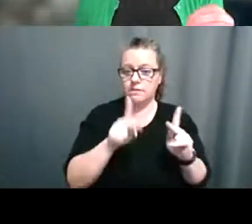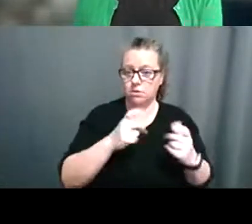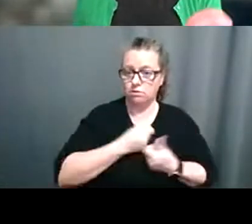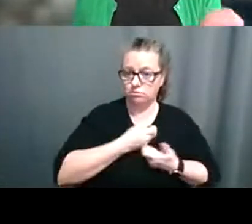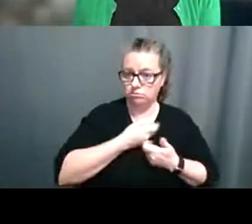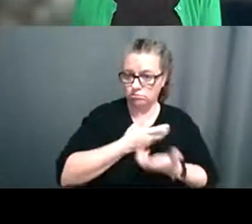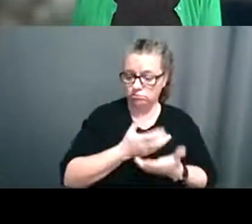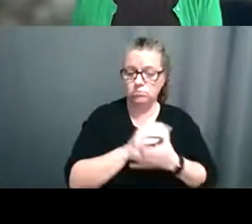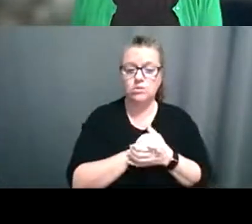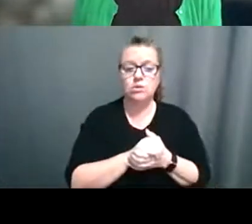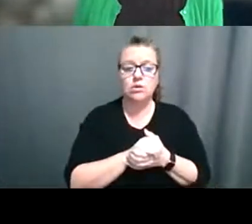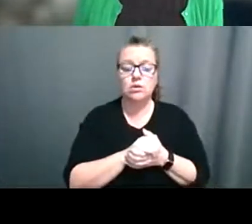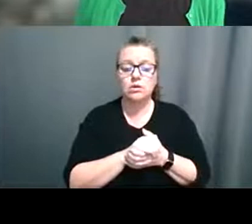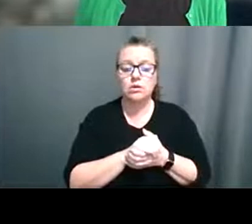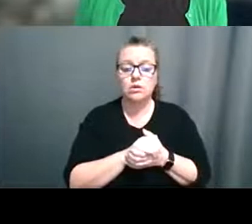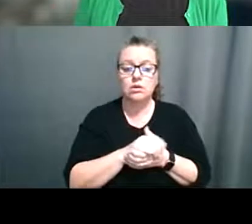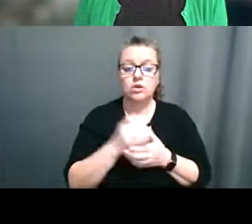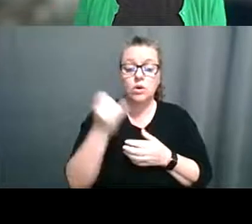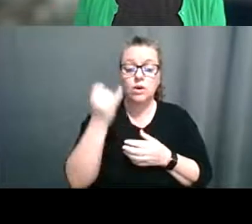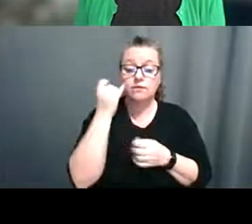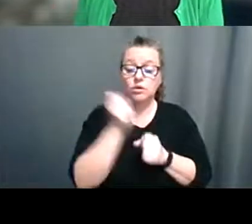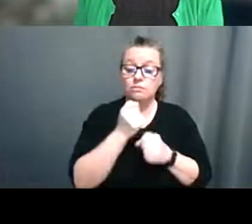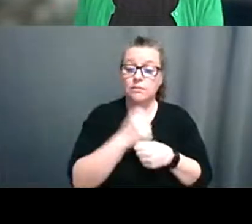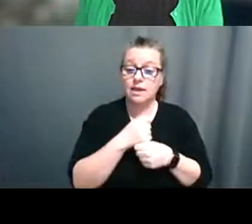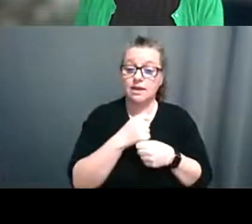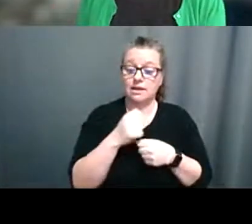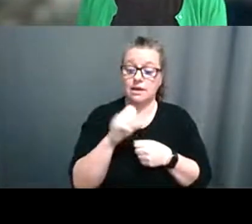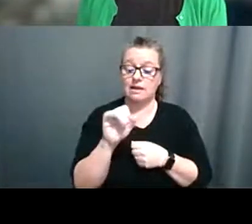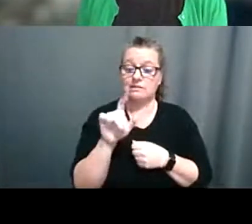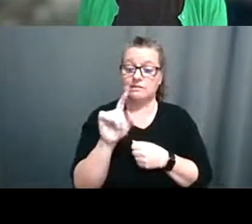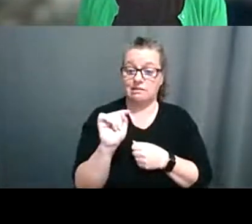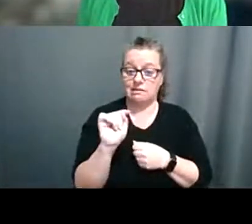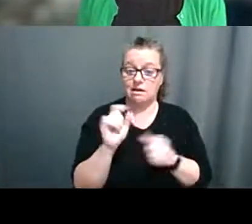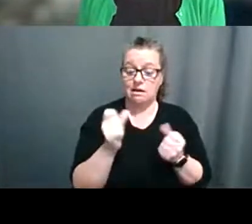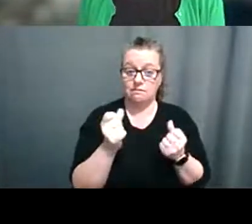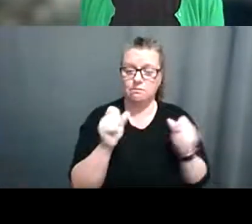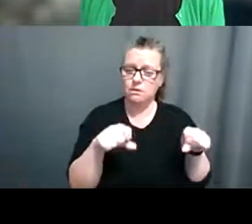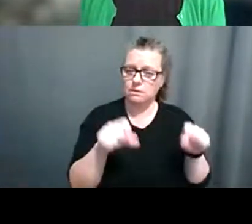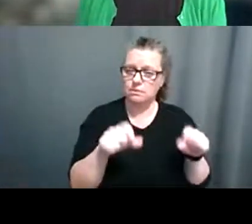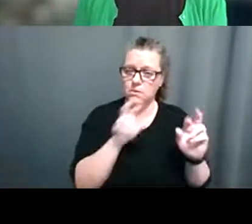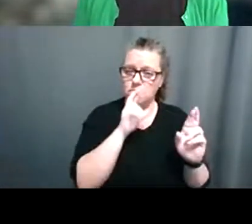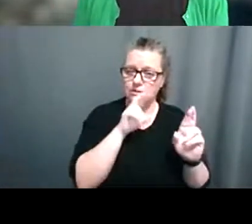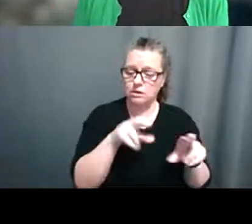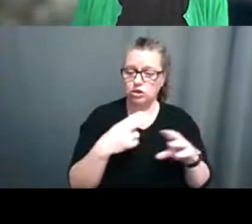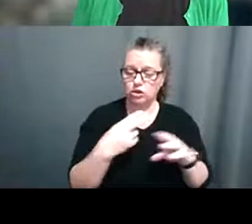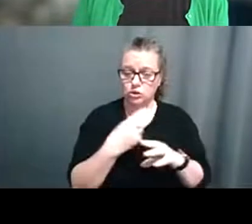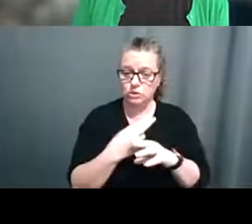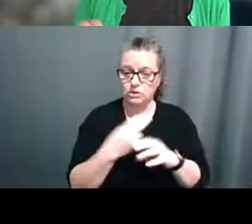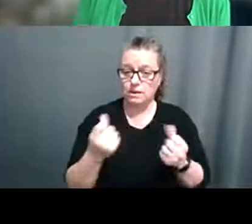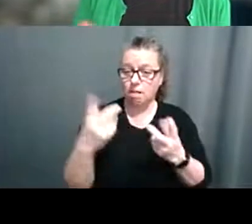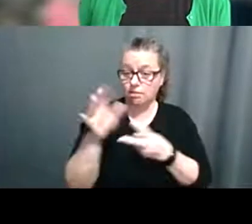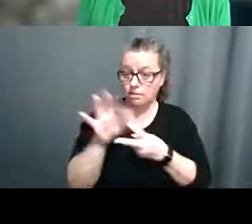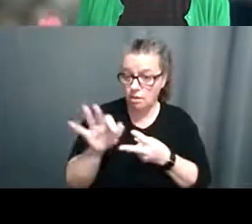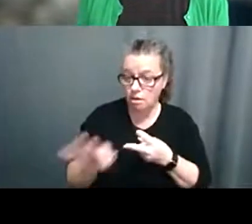one creates a set of possible responses using multiple selection rather than open-ended, and then you